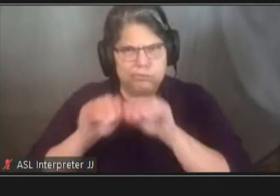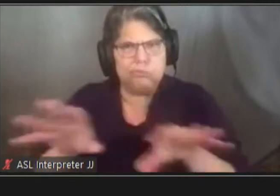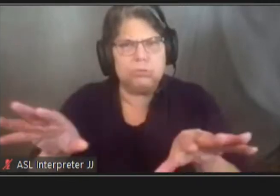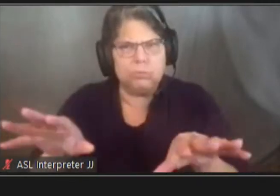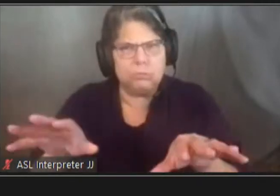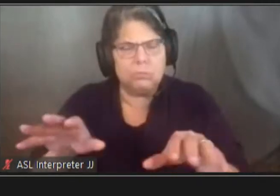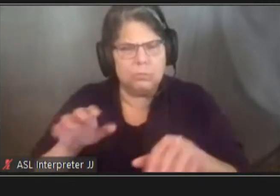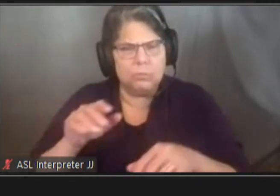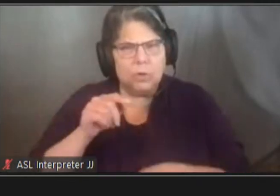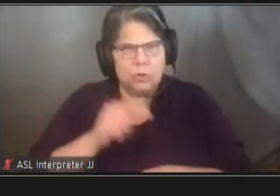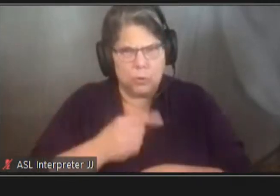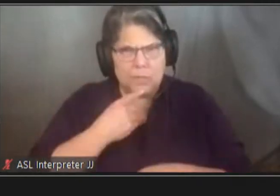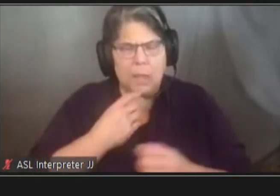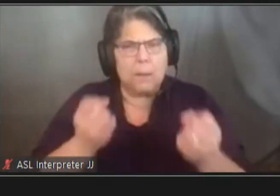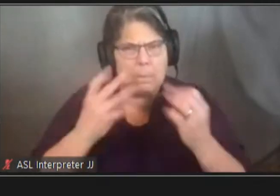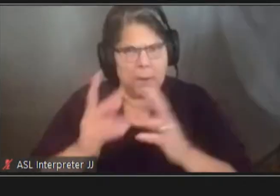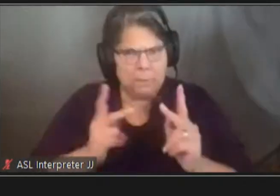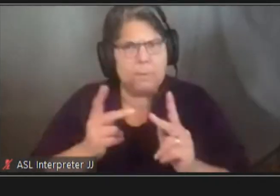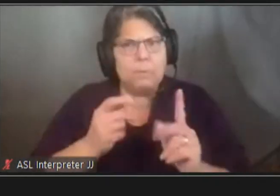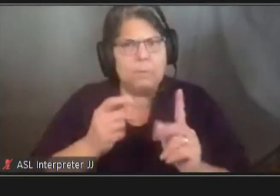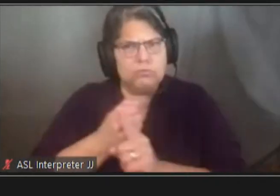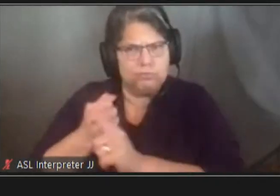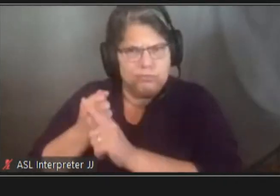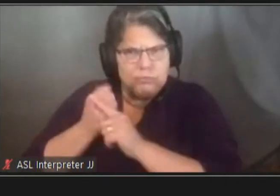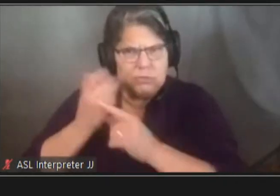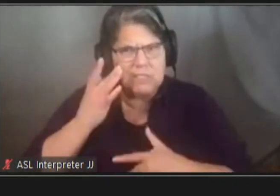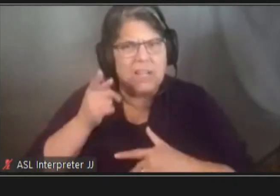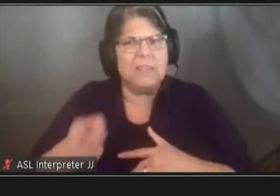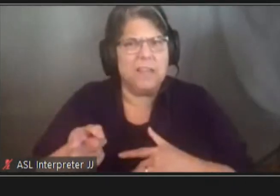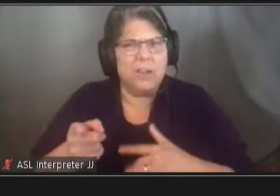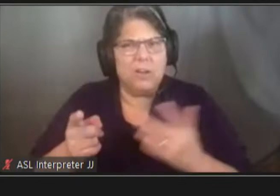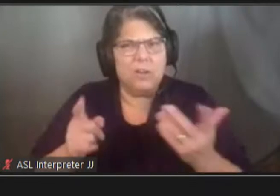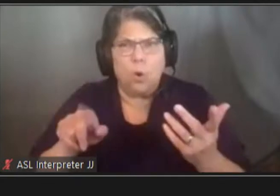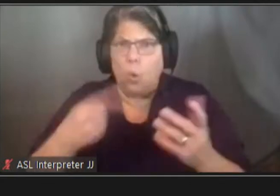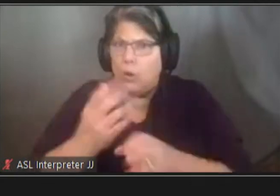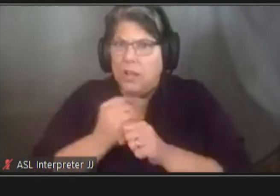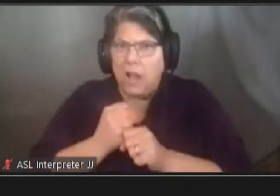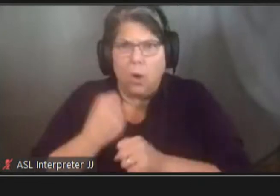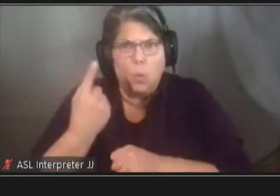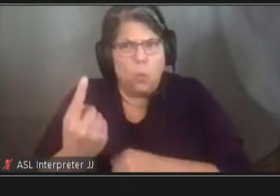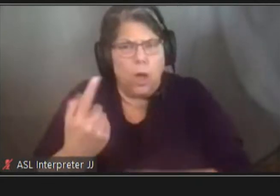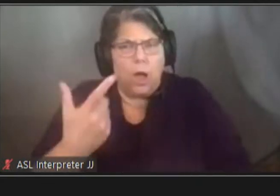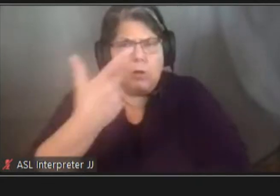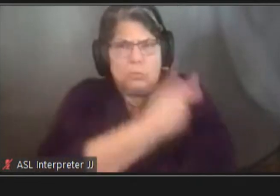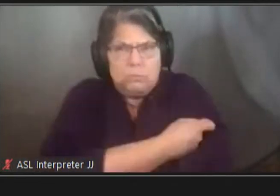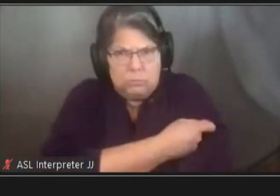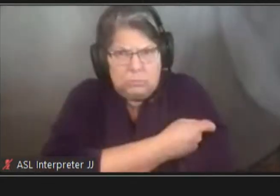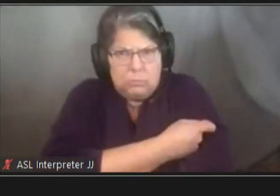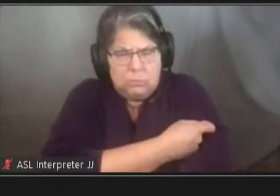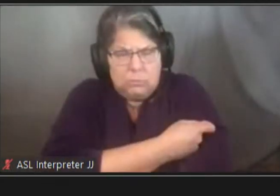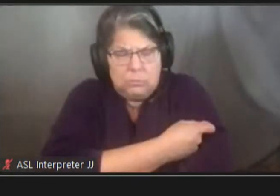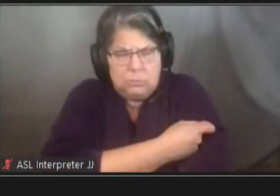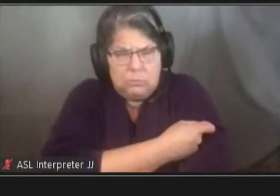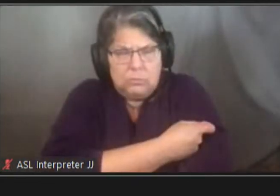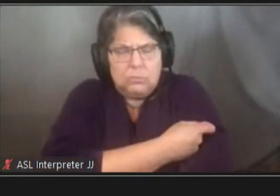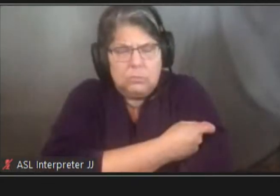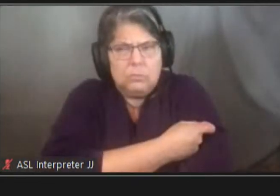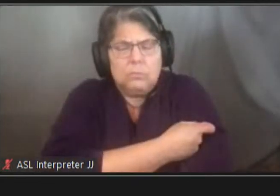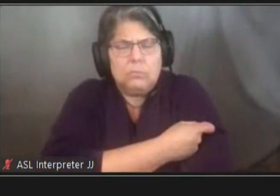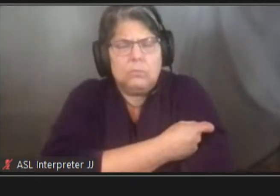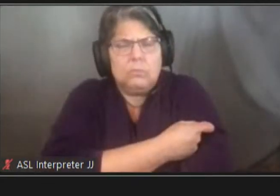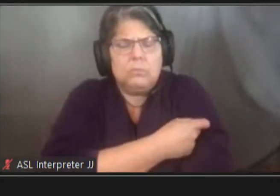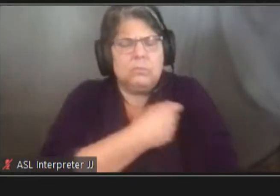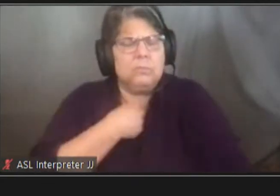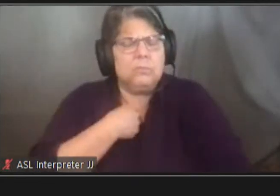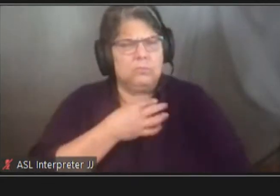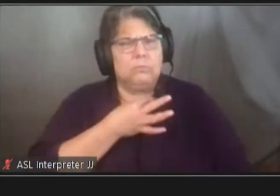the cases there were people that had only received 1 dose. And I wanted